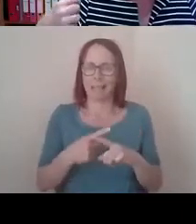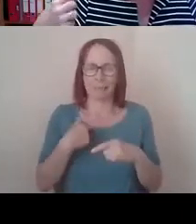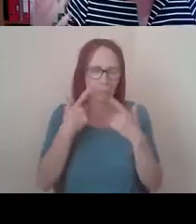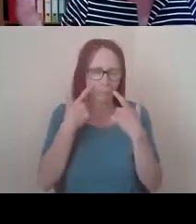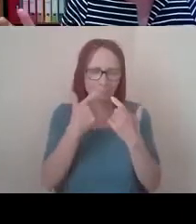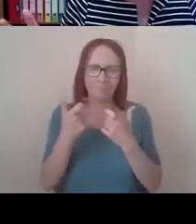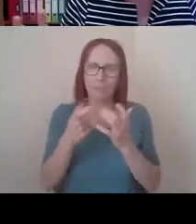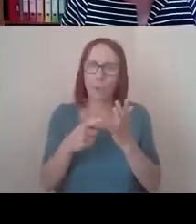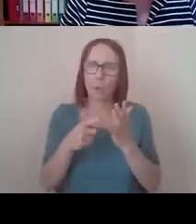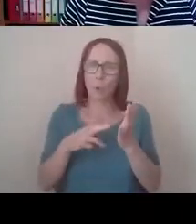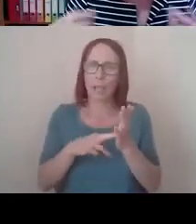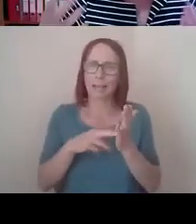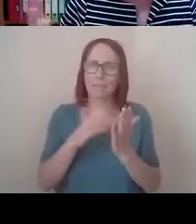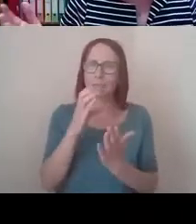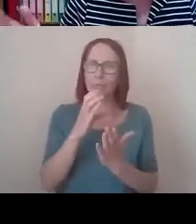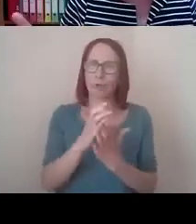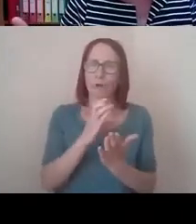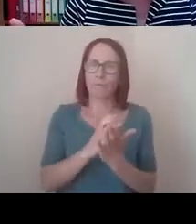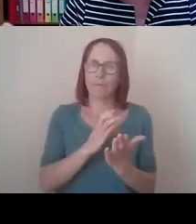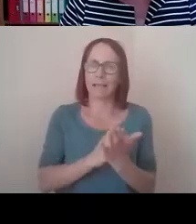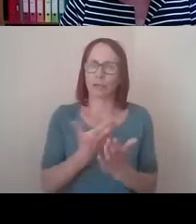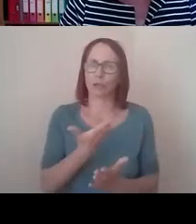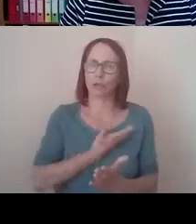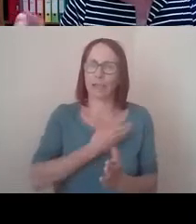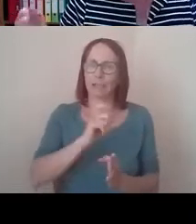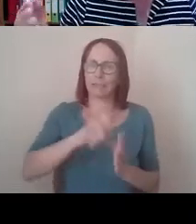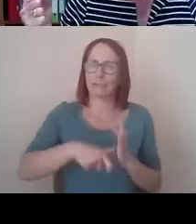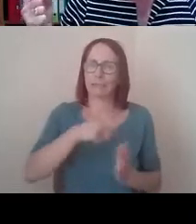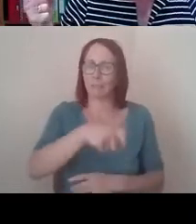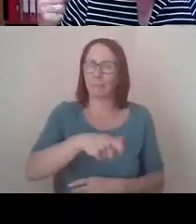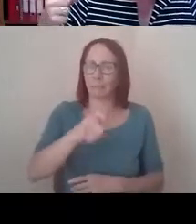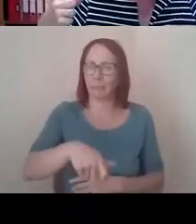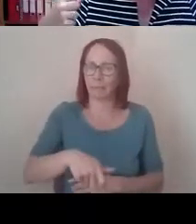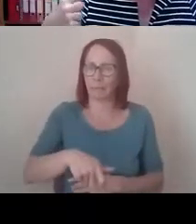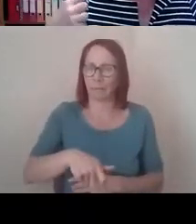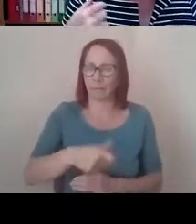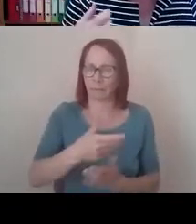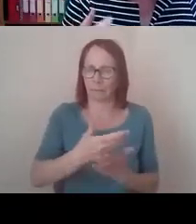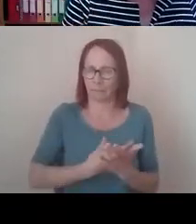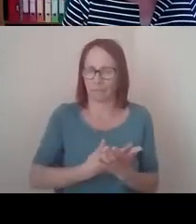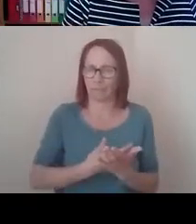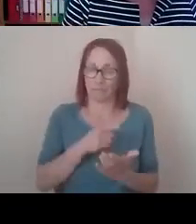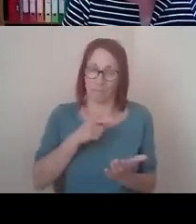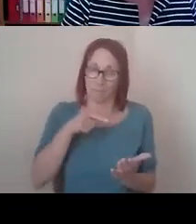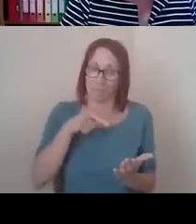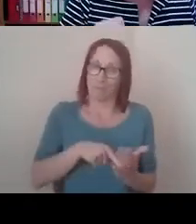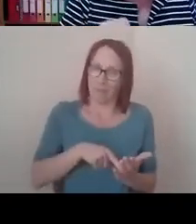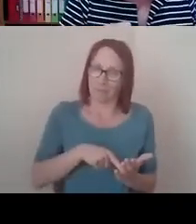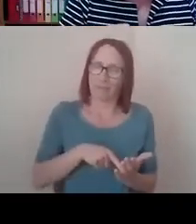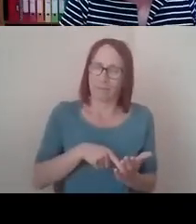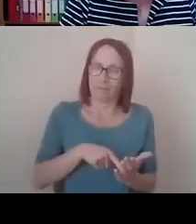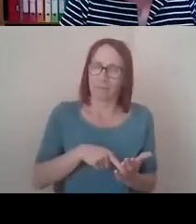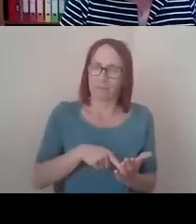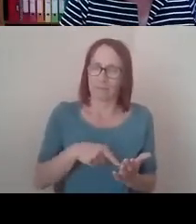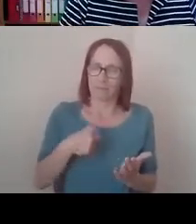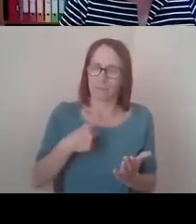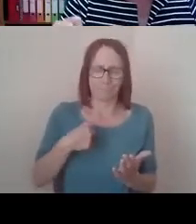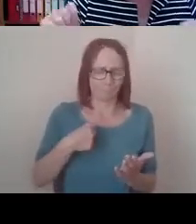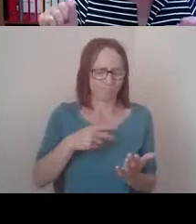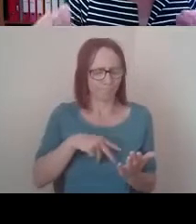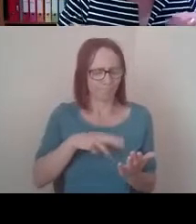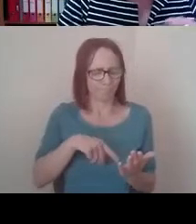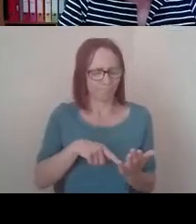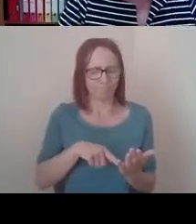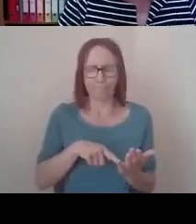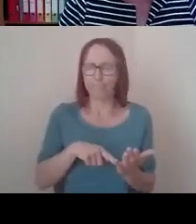Nations Convention for the Rights of Disabled Persons. And as a result of that, I was looking through